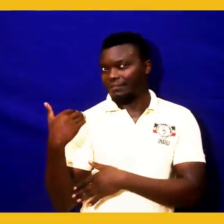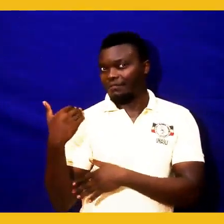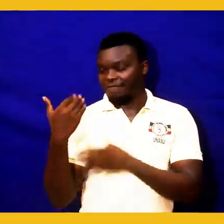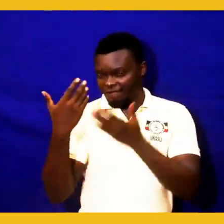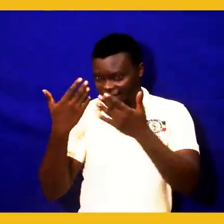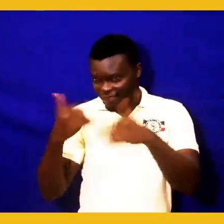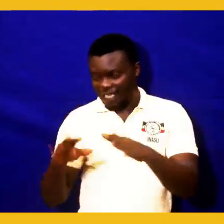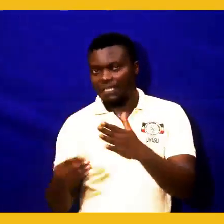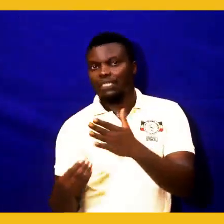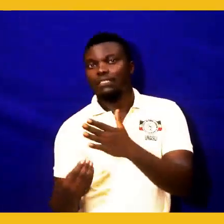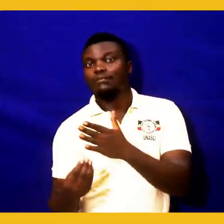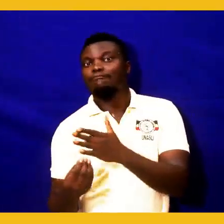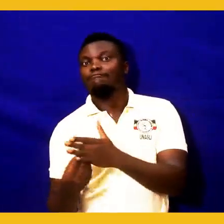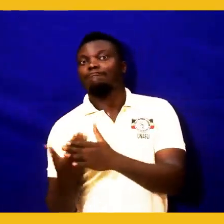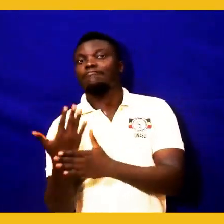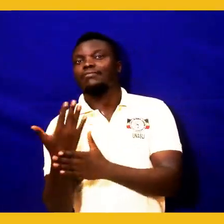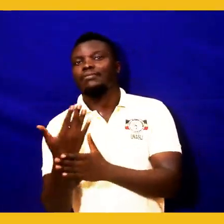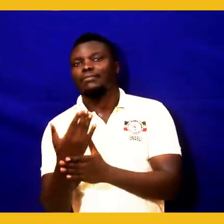beans.